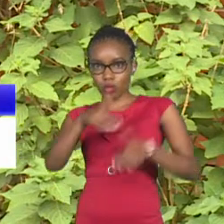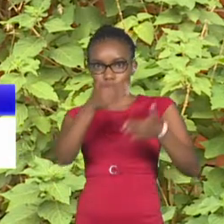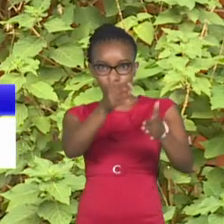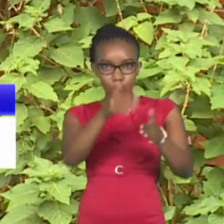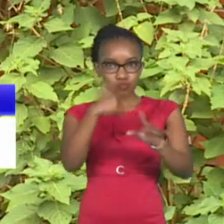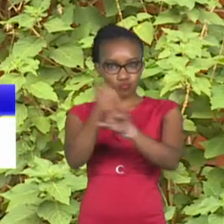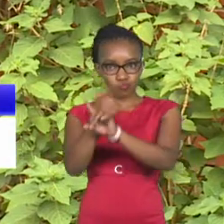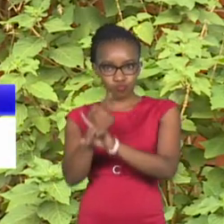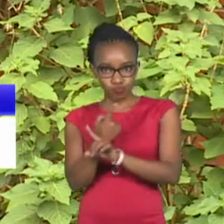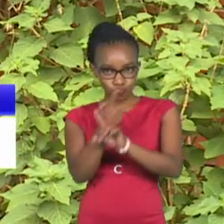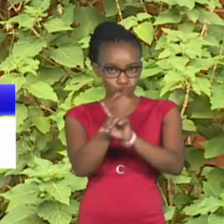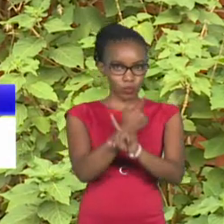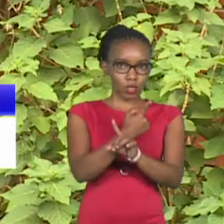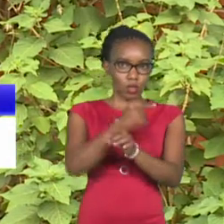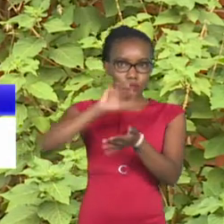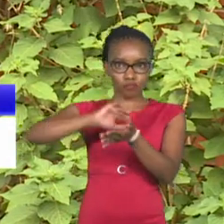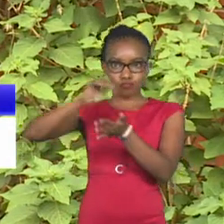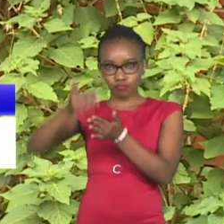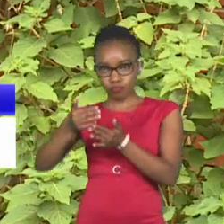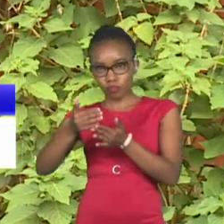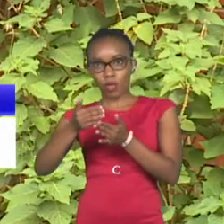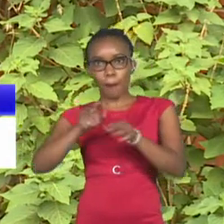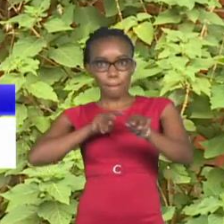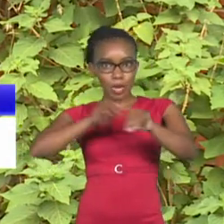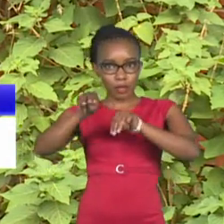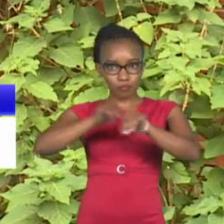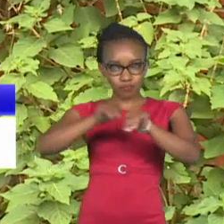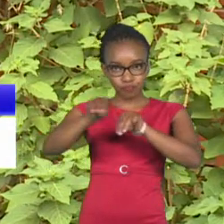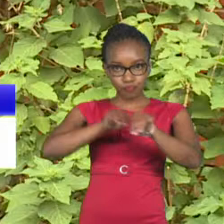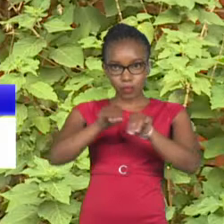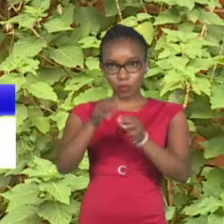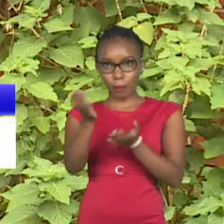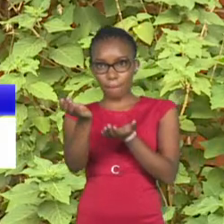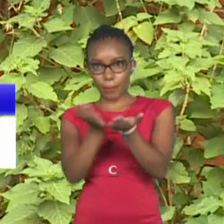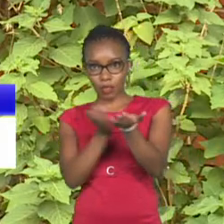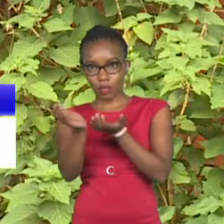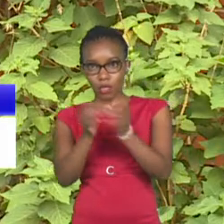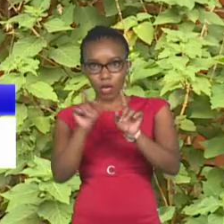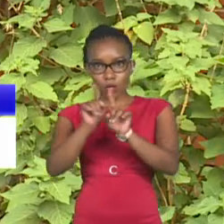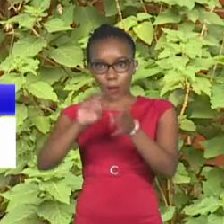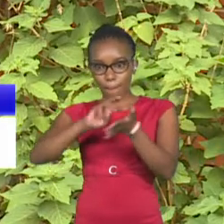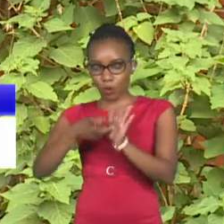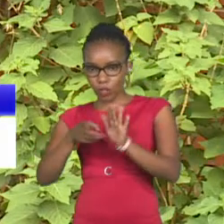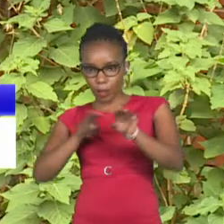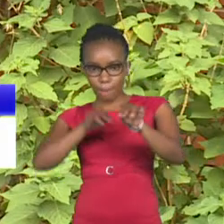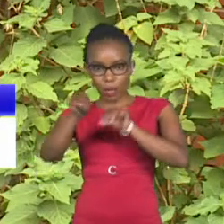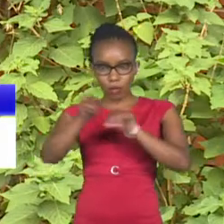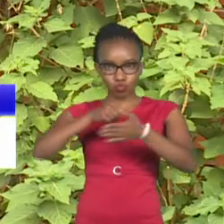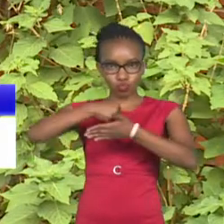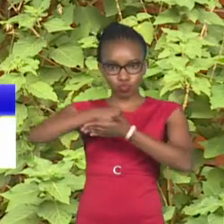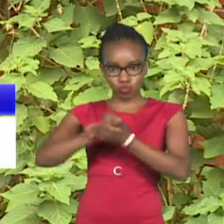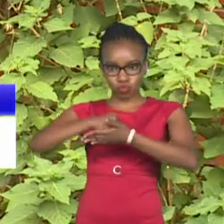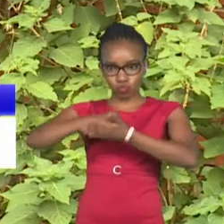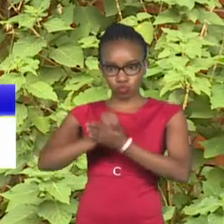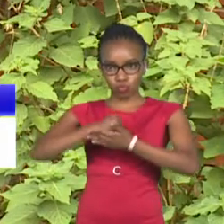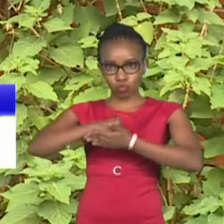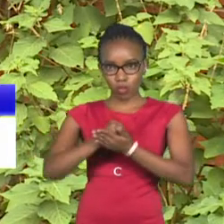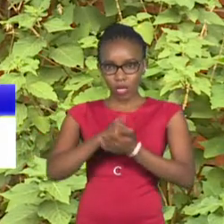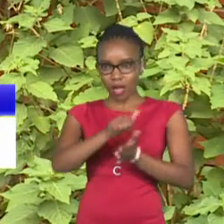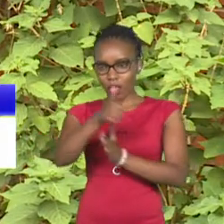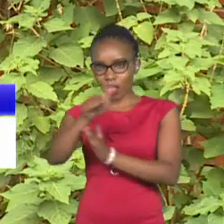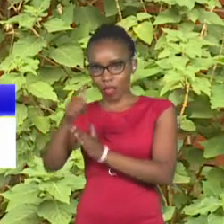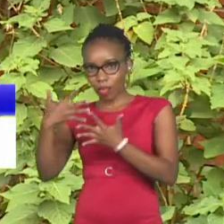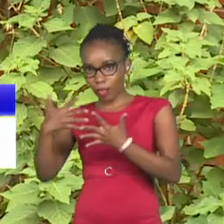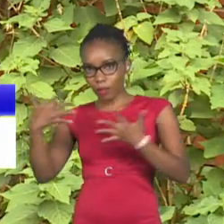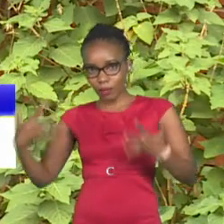of financial advisory and management consulting to businesses. It also does projects management and auditing to other things.